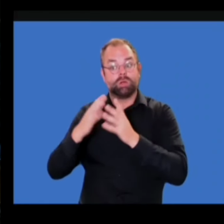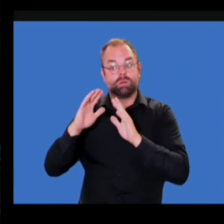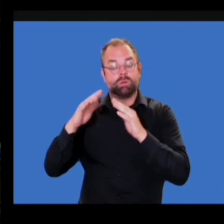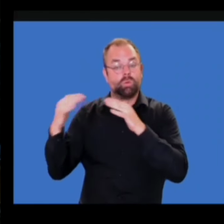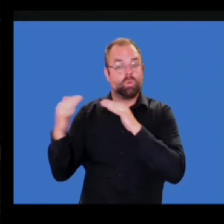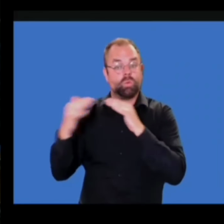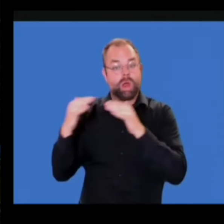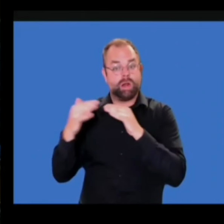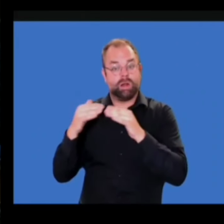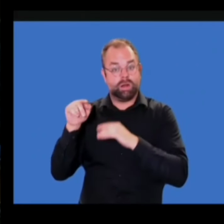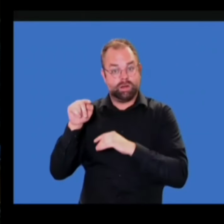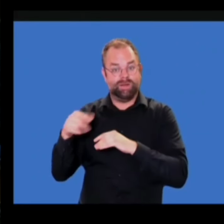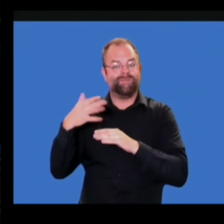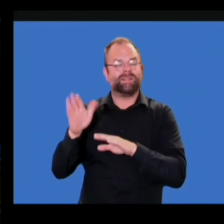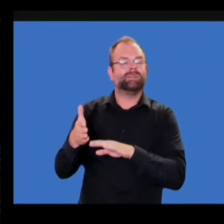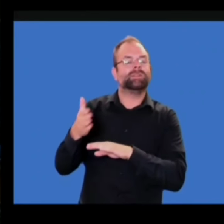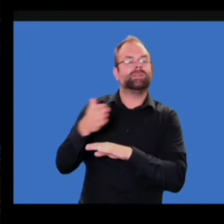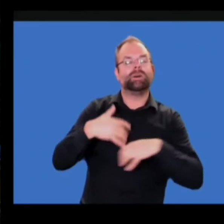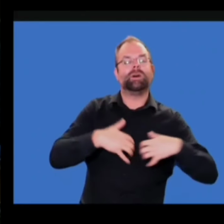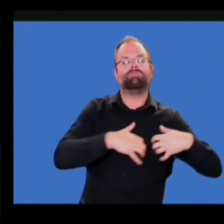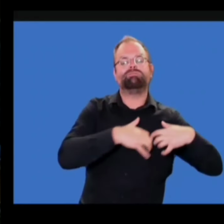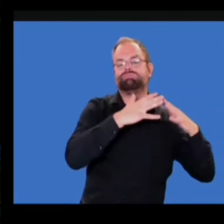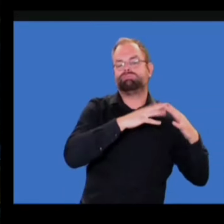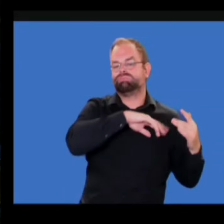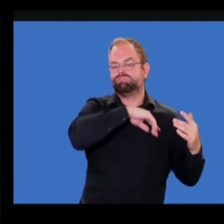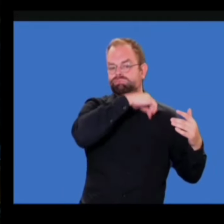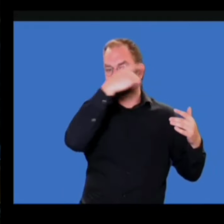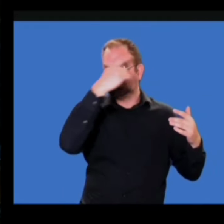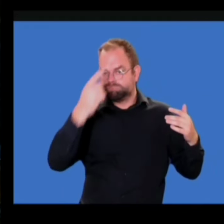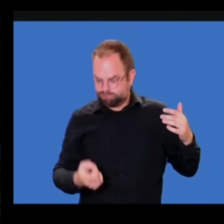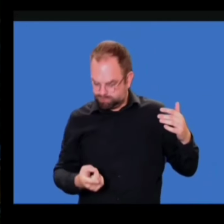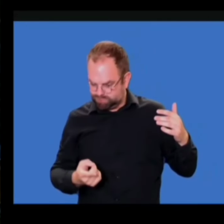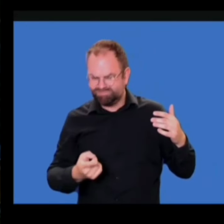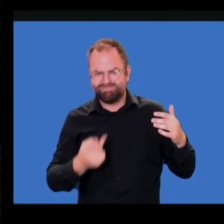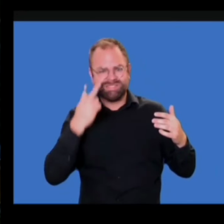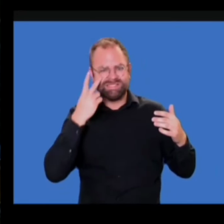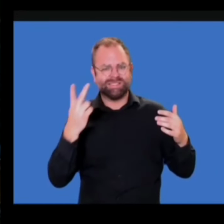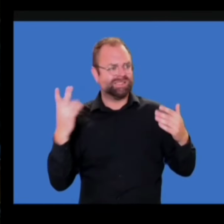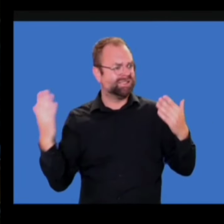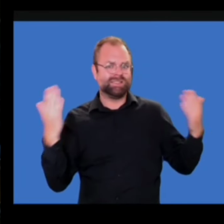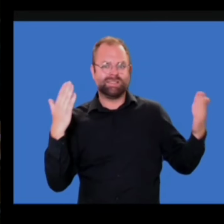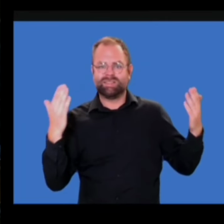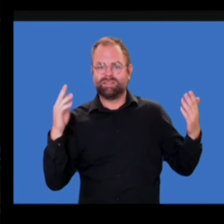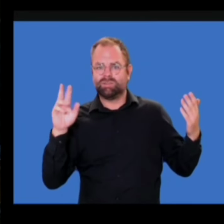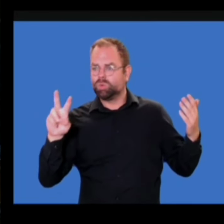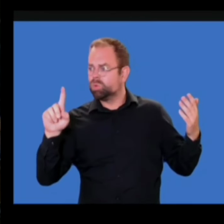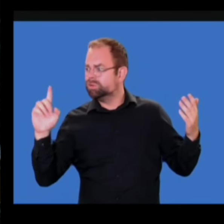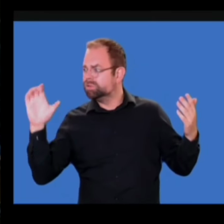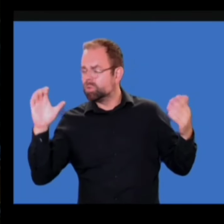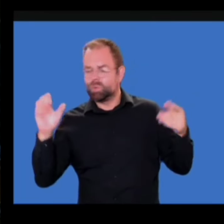maintain its legitimacy and effectiveness.